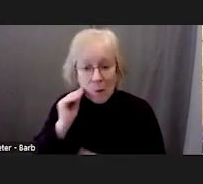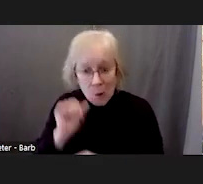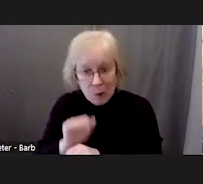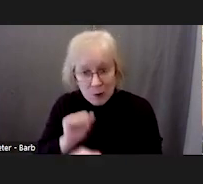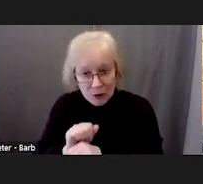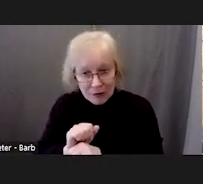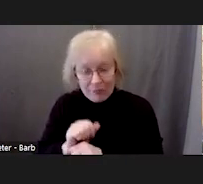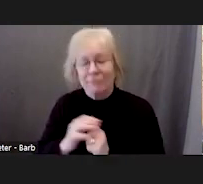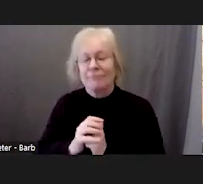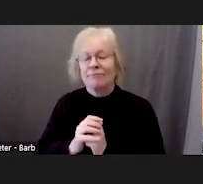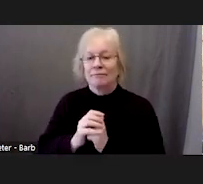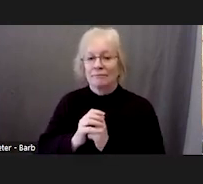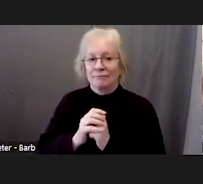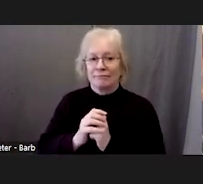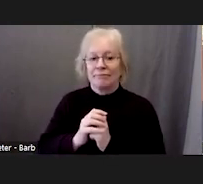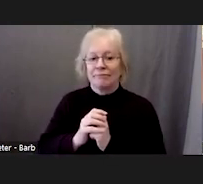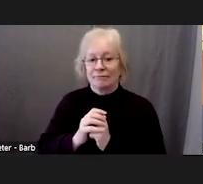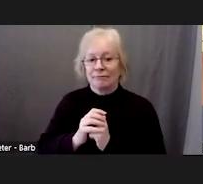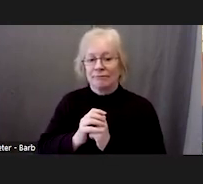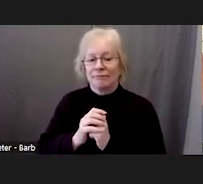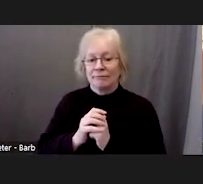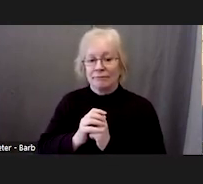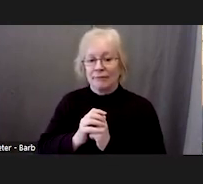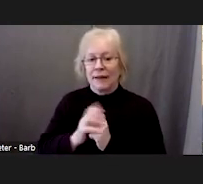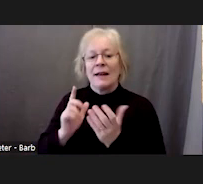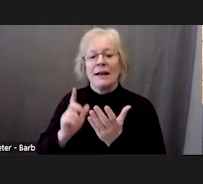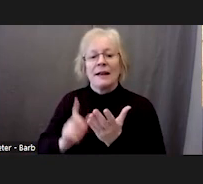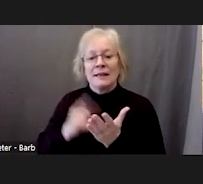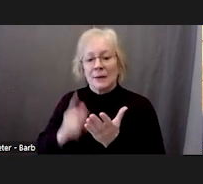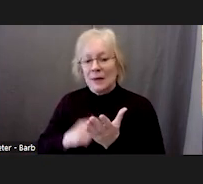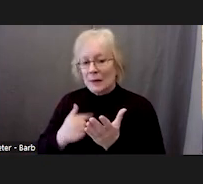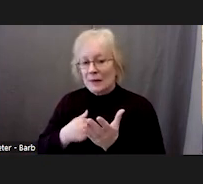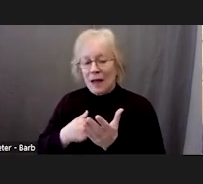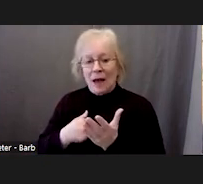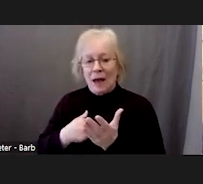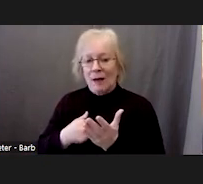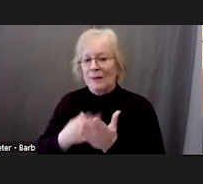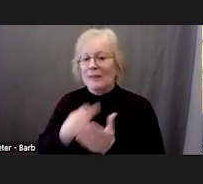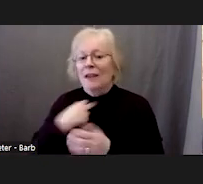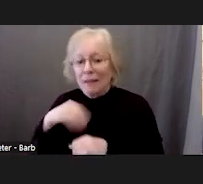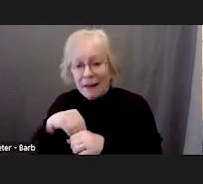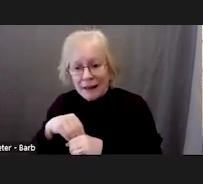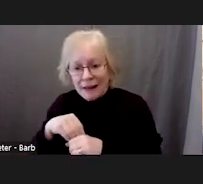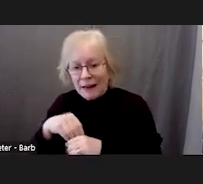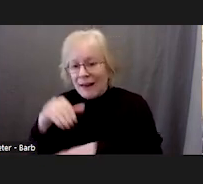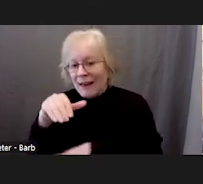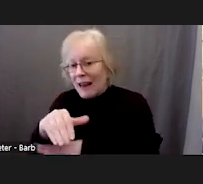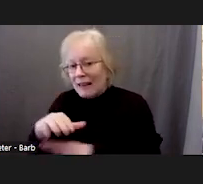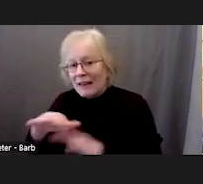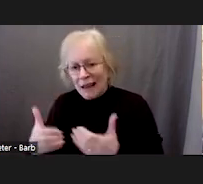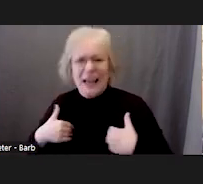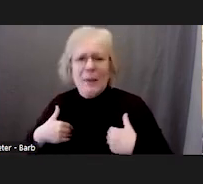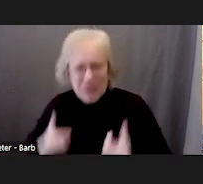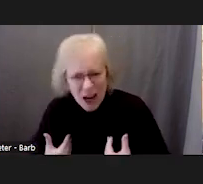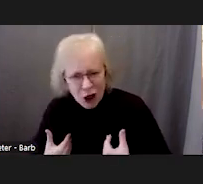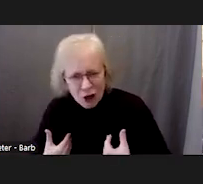Sometimes I am tired in night class. Okay, thank you for sharing that. It's a long day, isn't